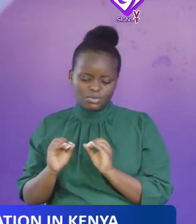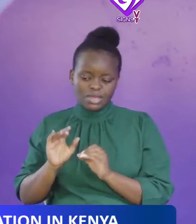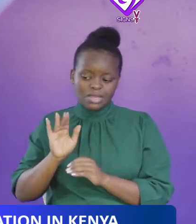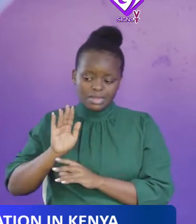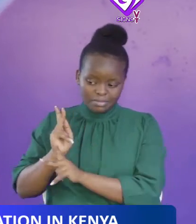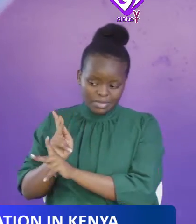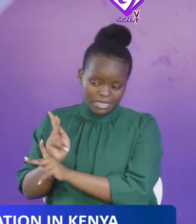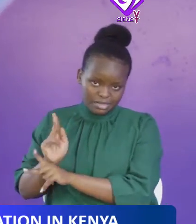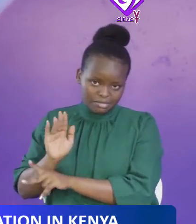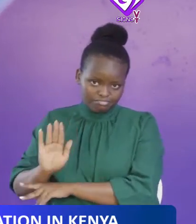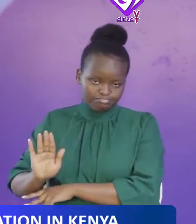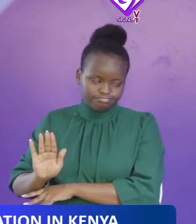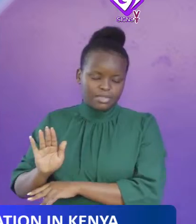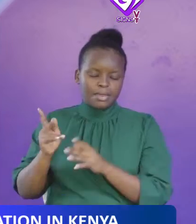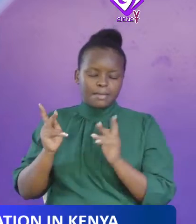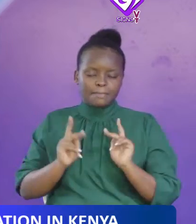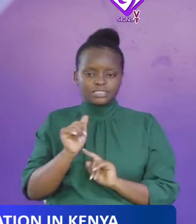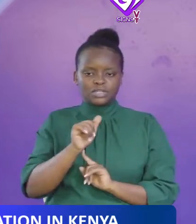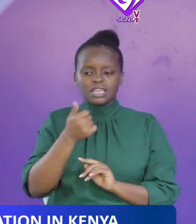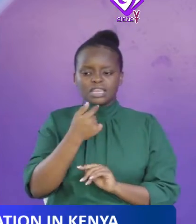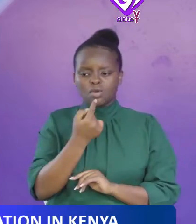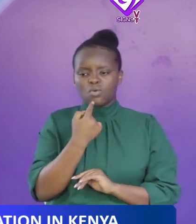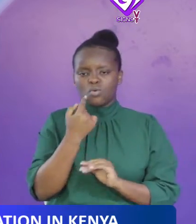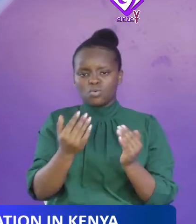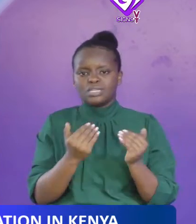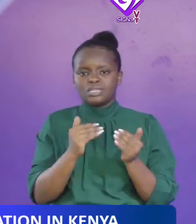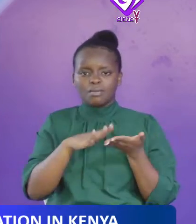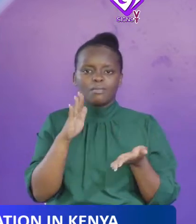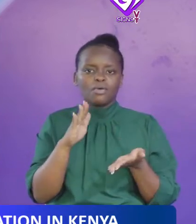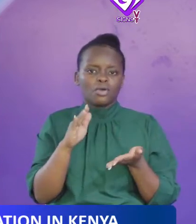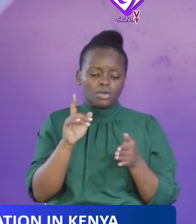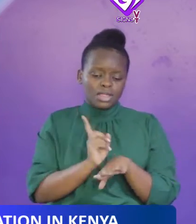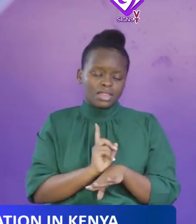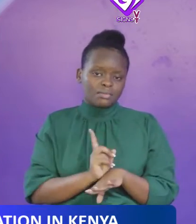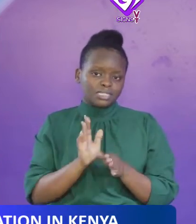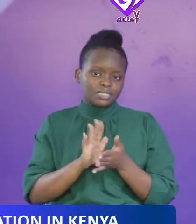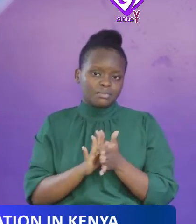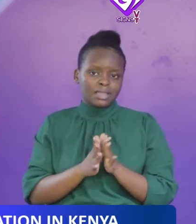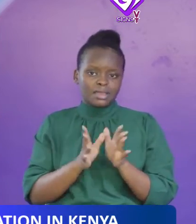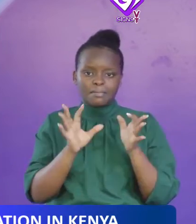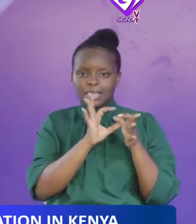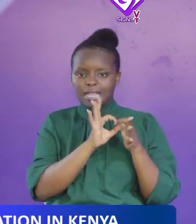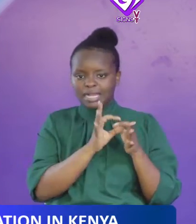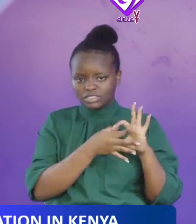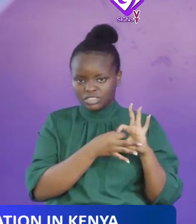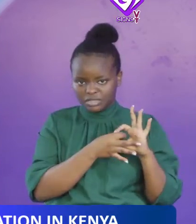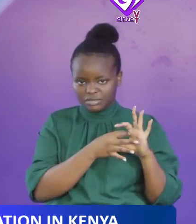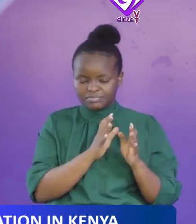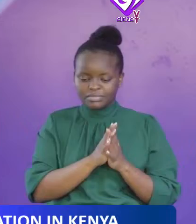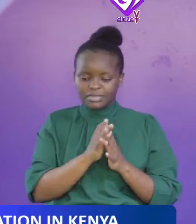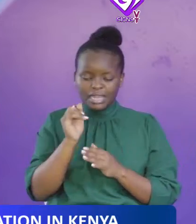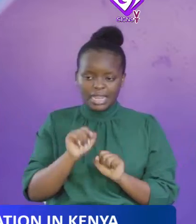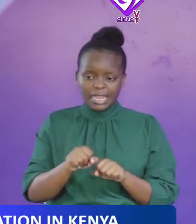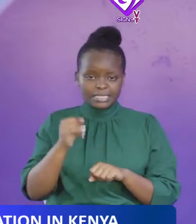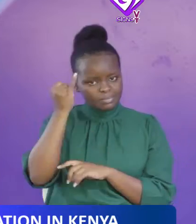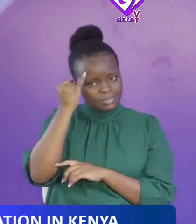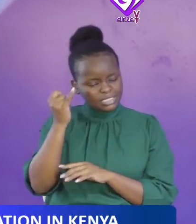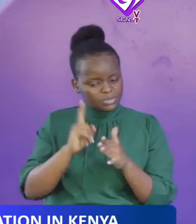for somebody else who afford it. And the minute it becomes a culture, you can imagine what that will do.